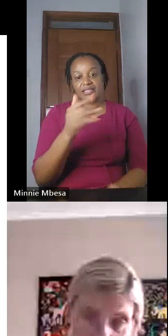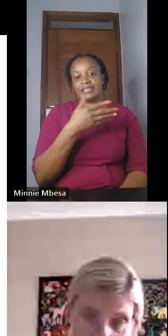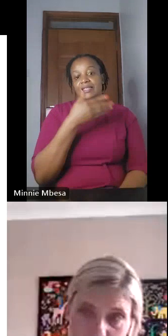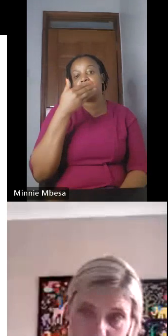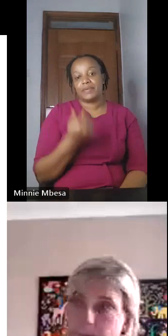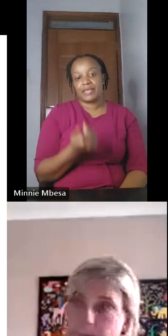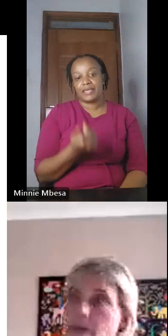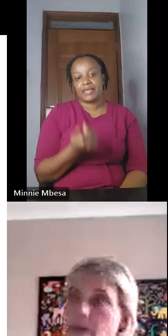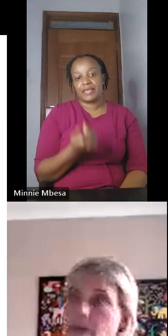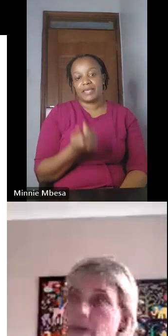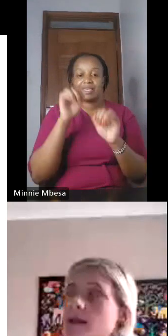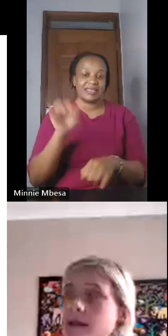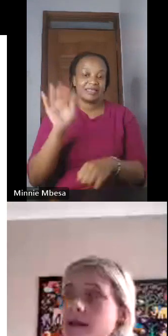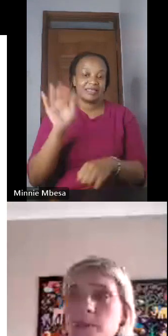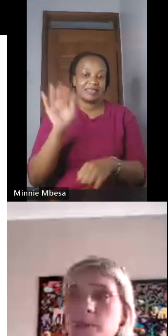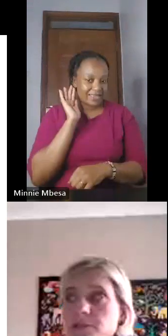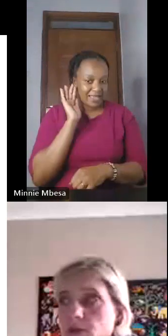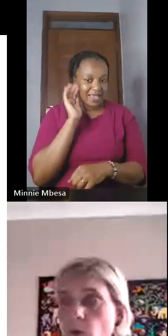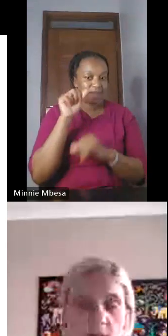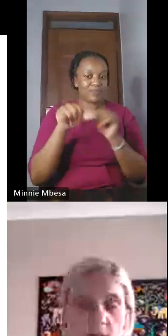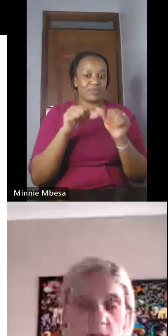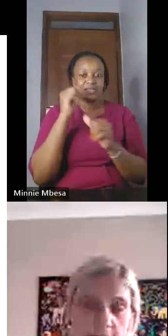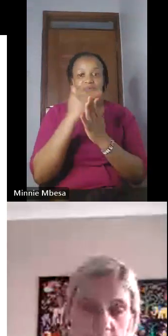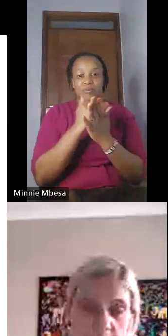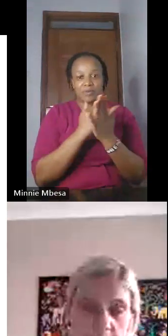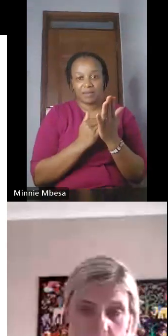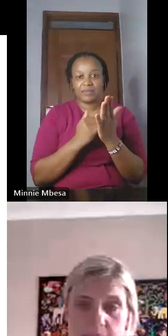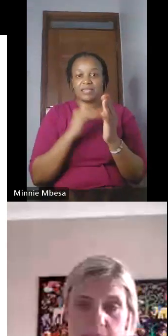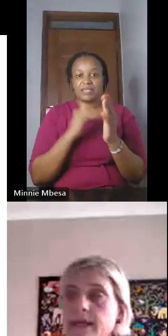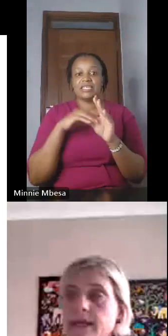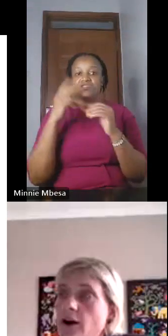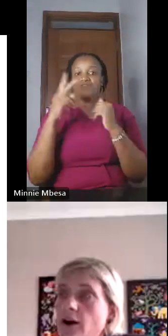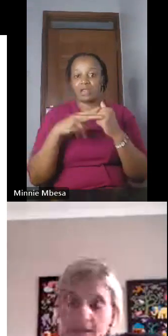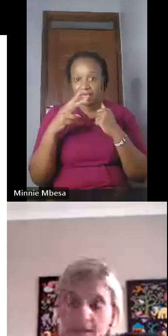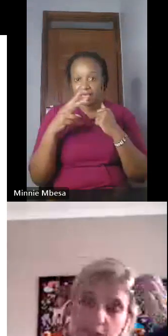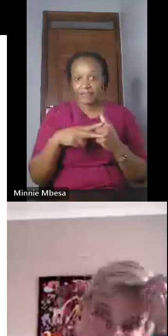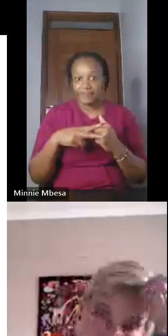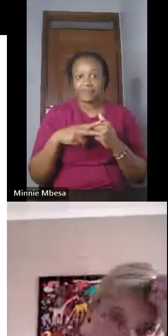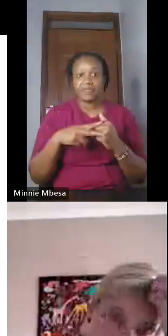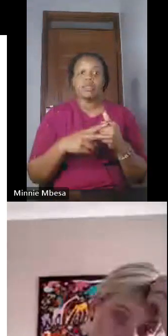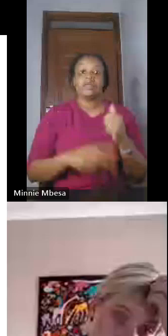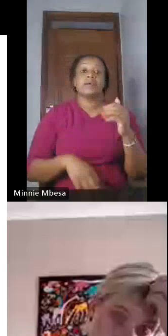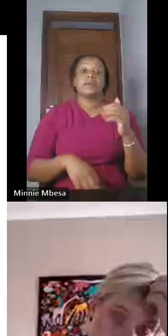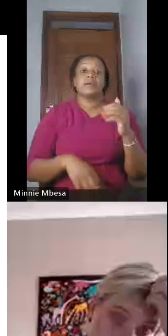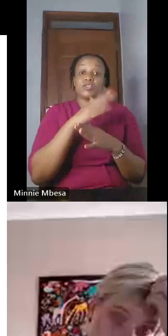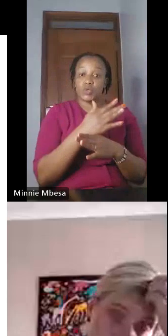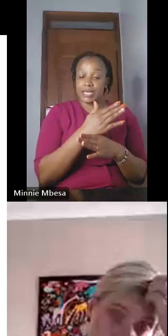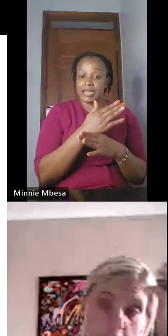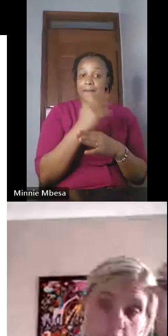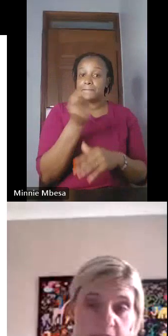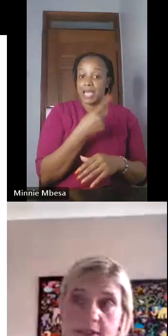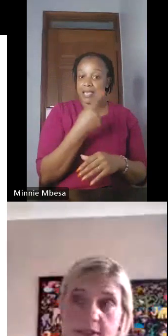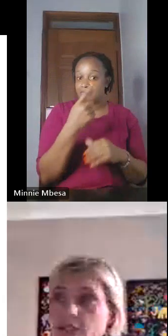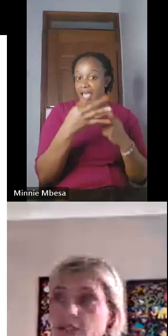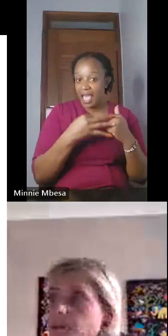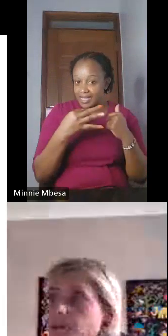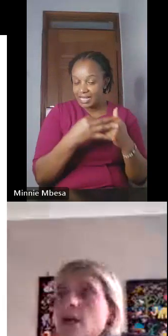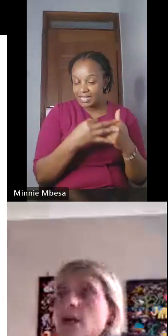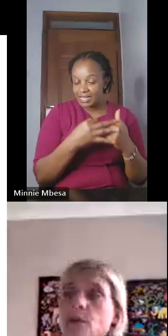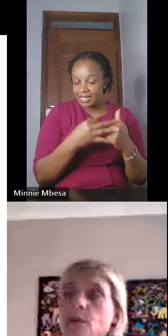in July. Then between August and November of this year, if you are successfully offered